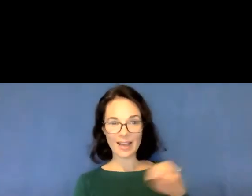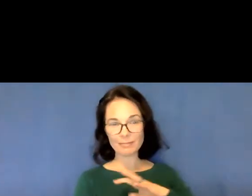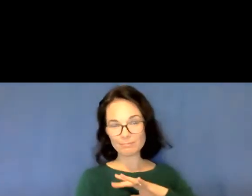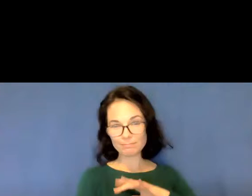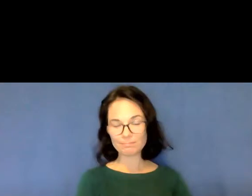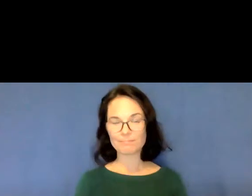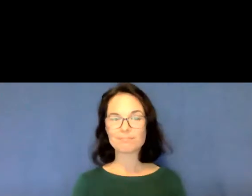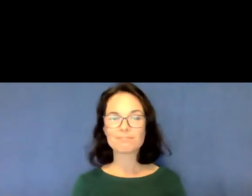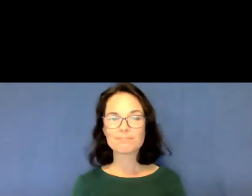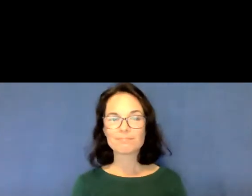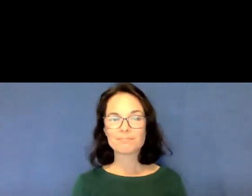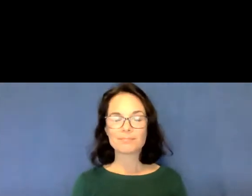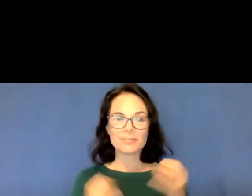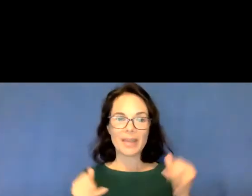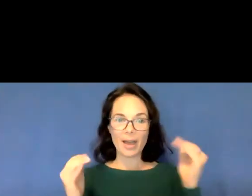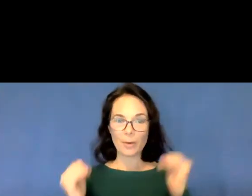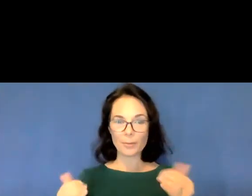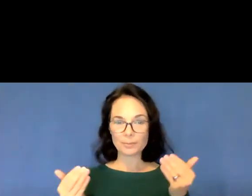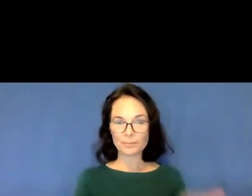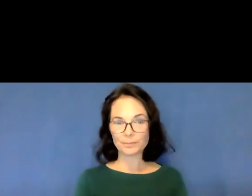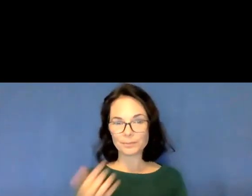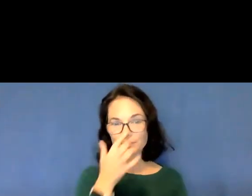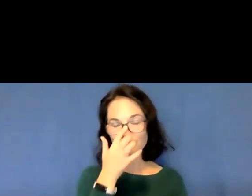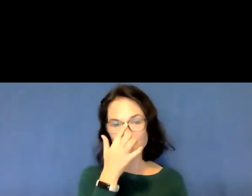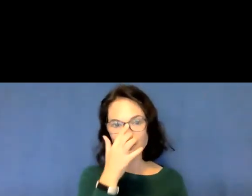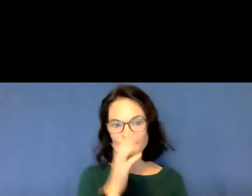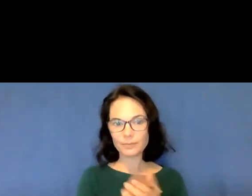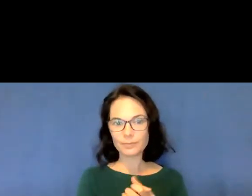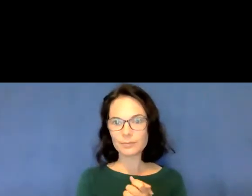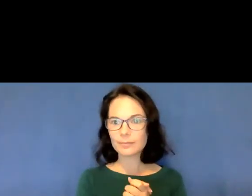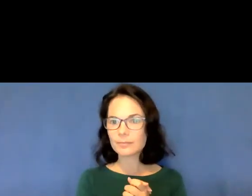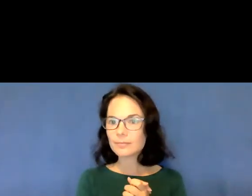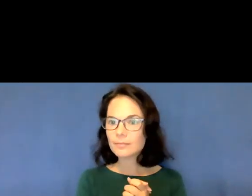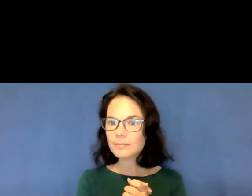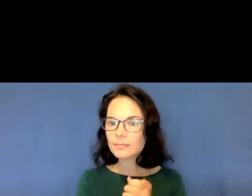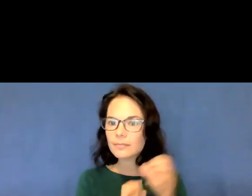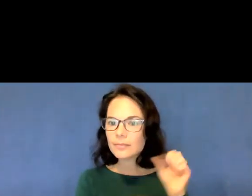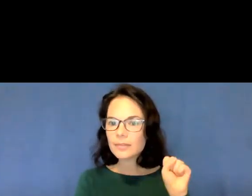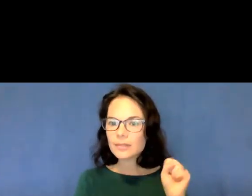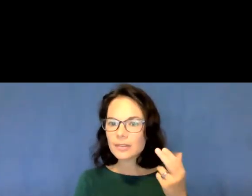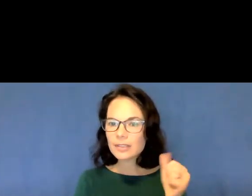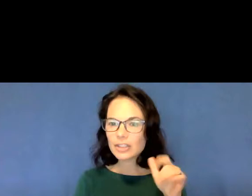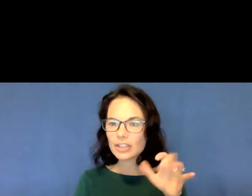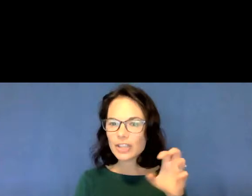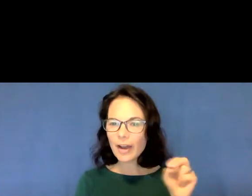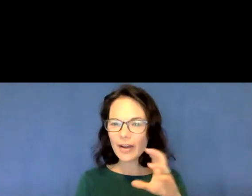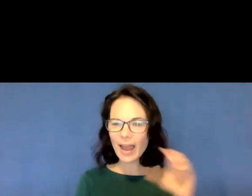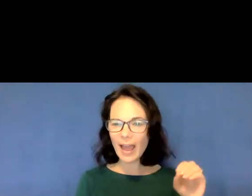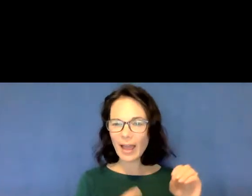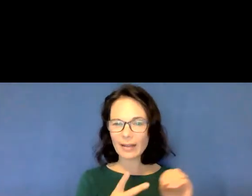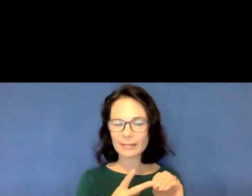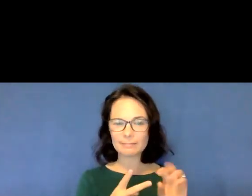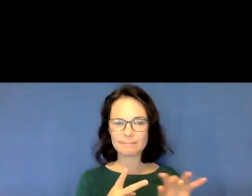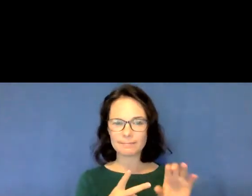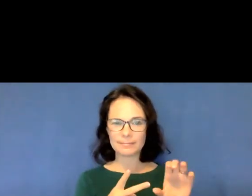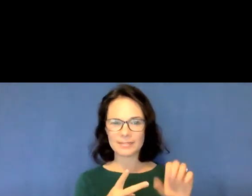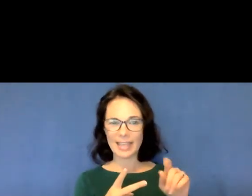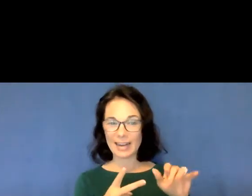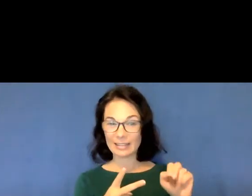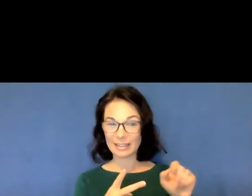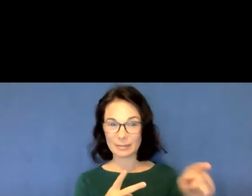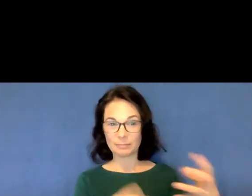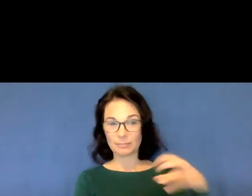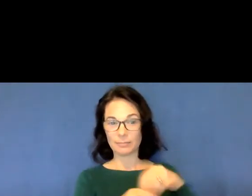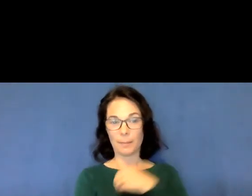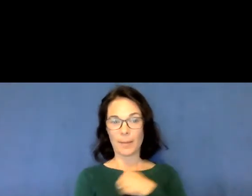Okay, and now we are moving on to Carolia and Sharon. They are both members of the Student Success and Equity Committee, and